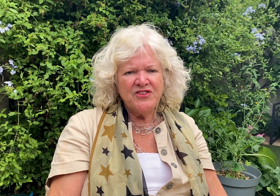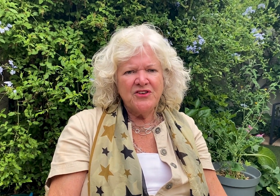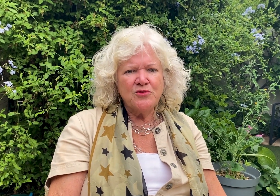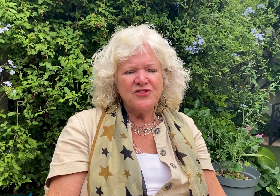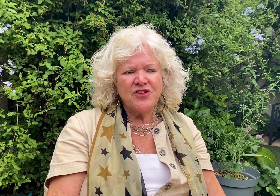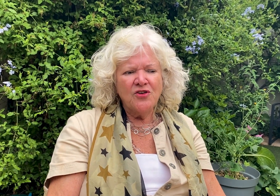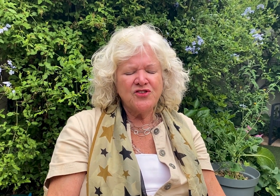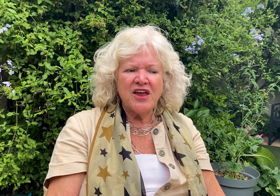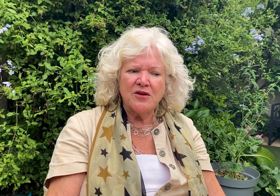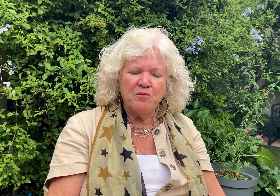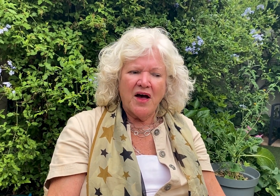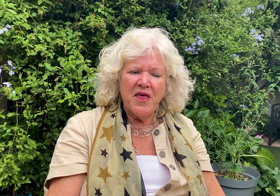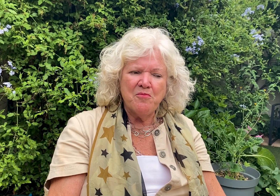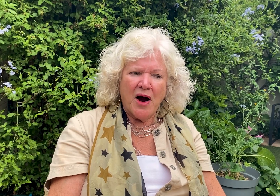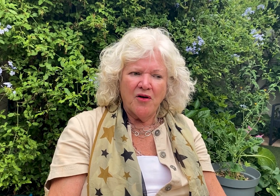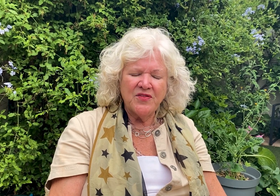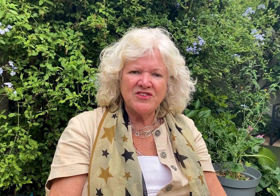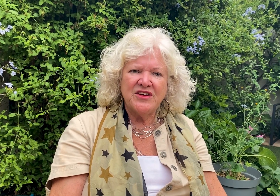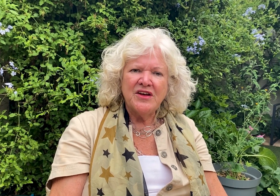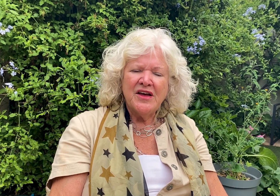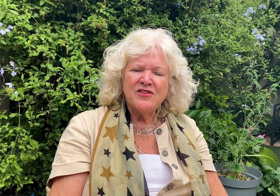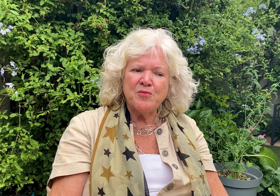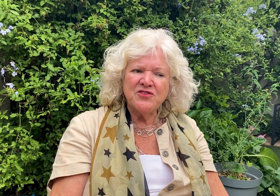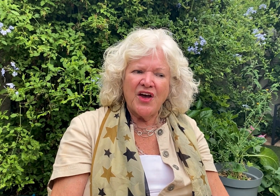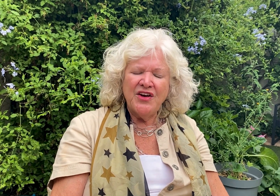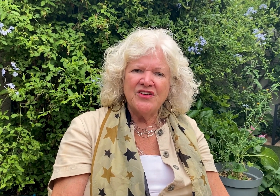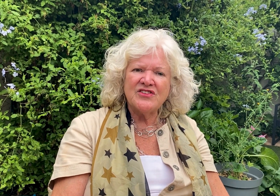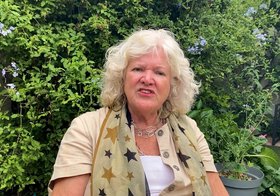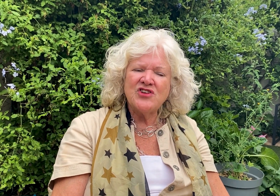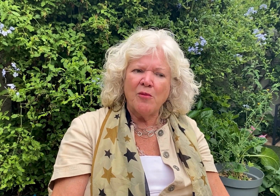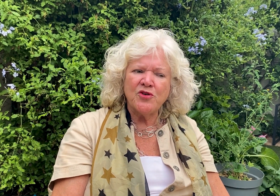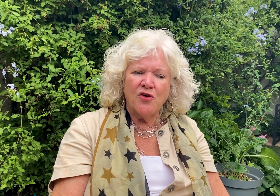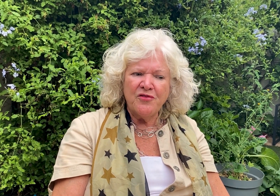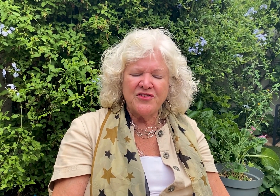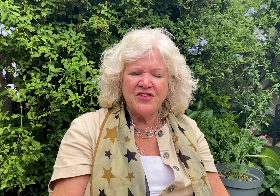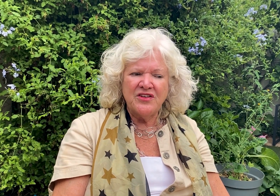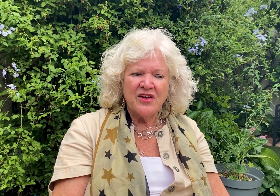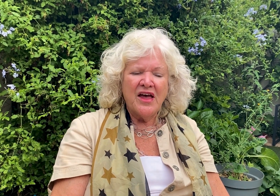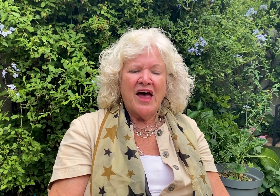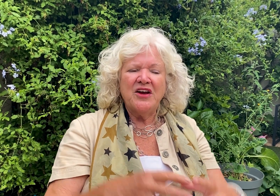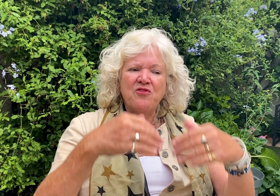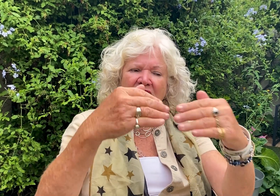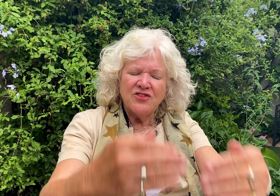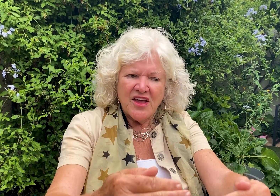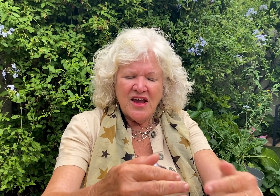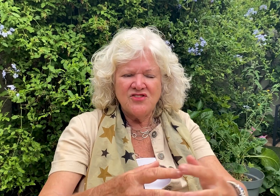the president was so taken by their bowing that he spontaneously jumped off his seat and he ran to the edge